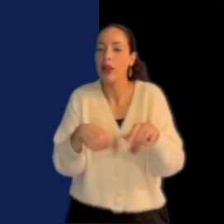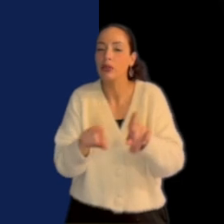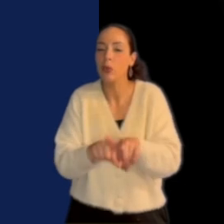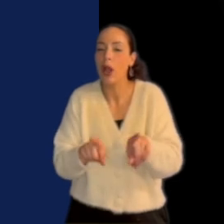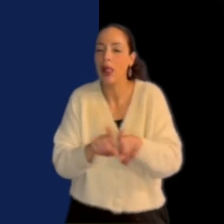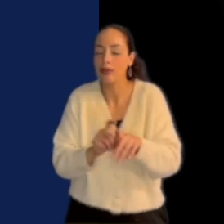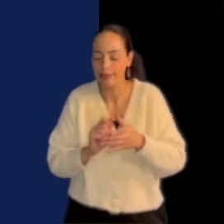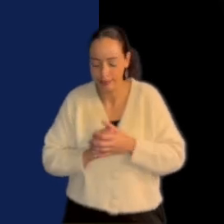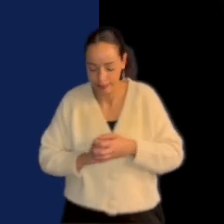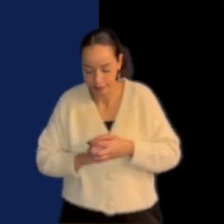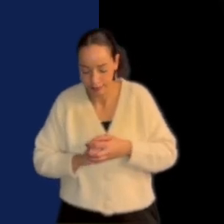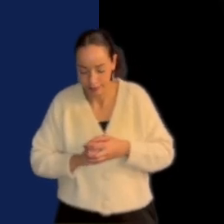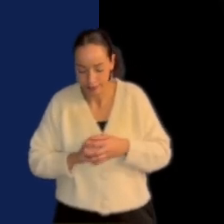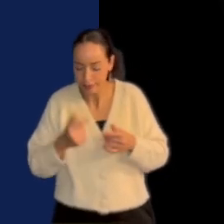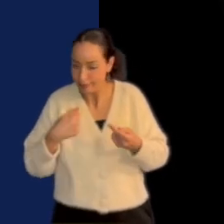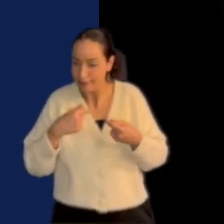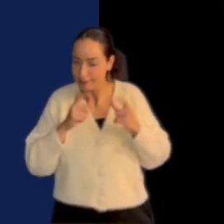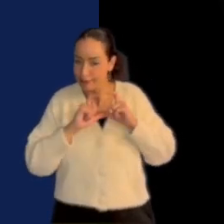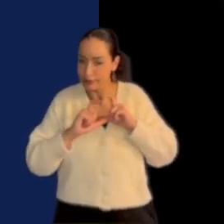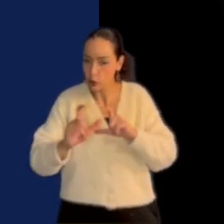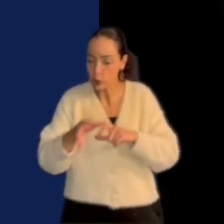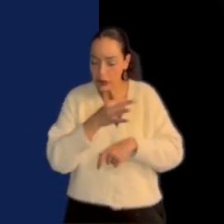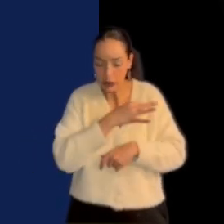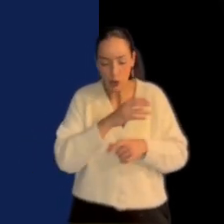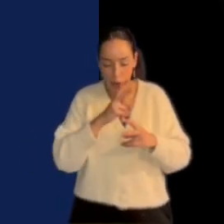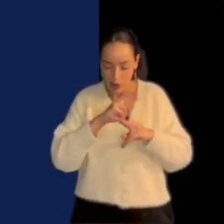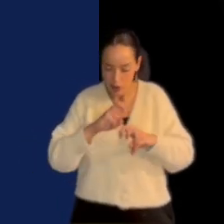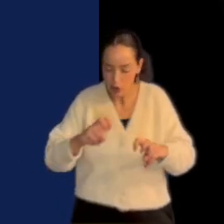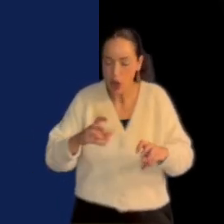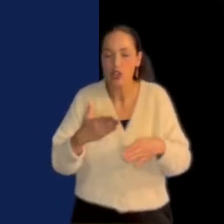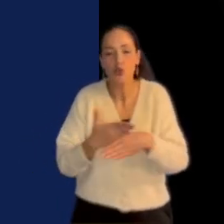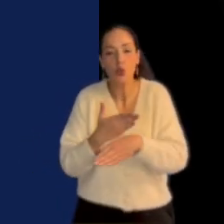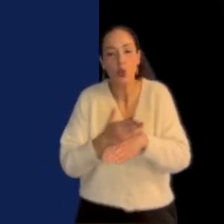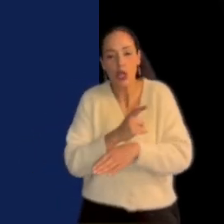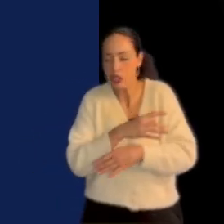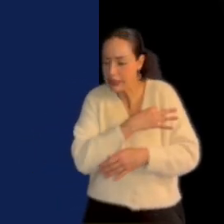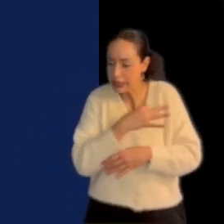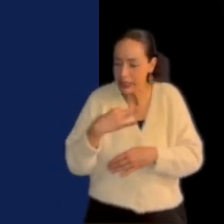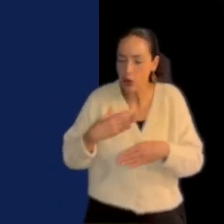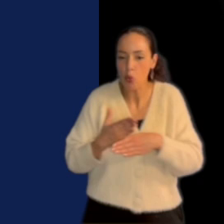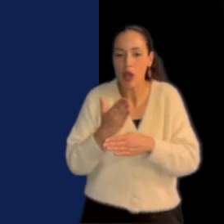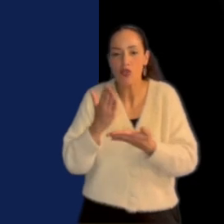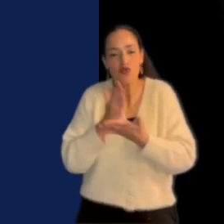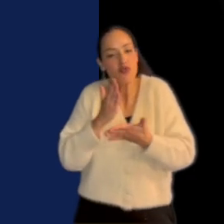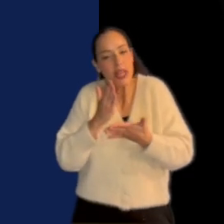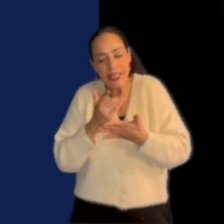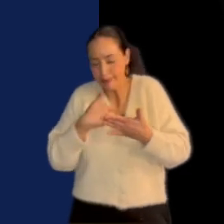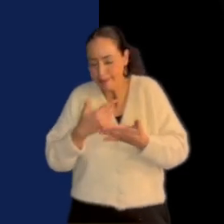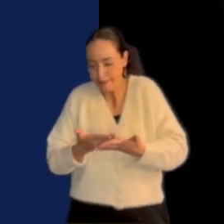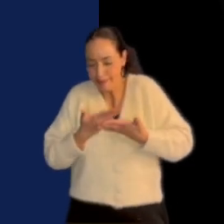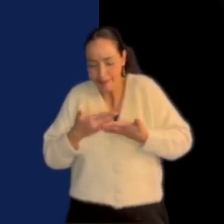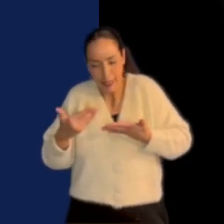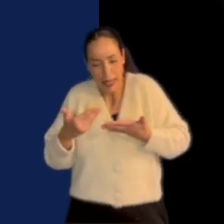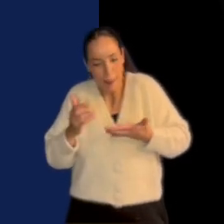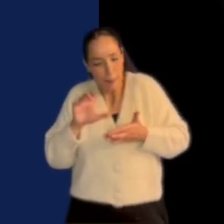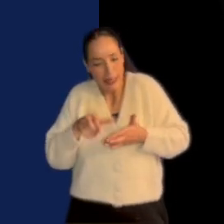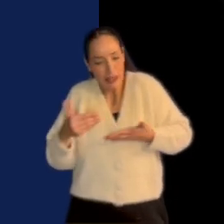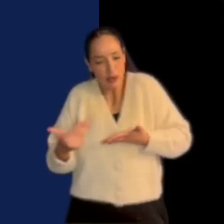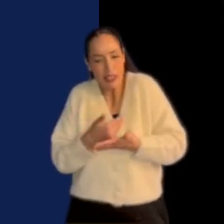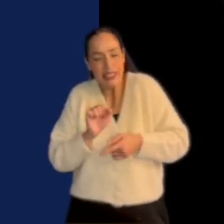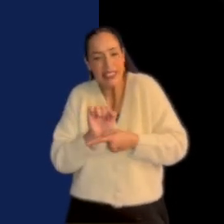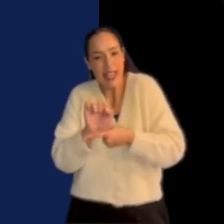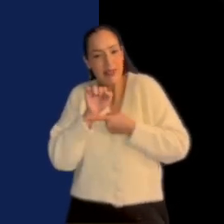work, writing and research provide not just a place of refuge, but from this position, I can regain power through giving voice to